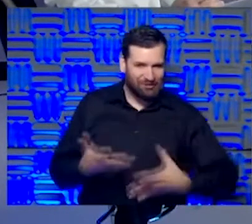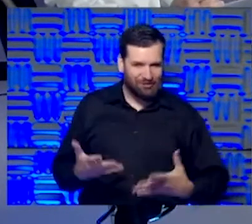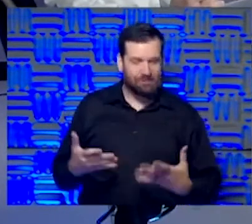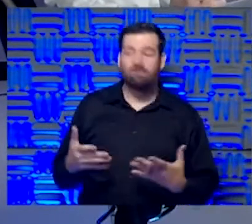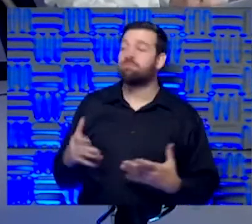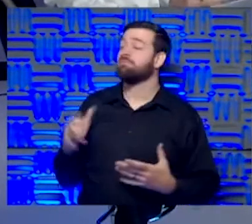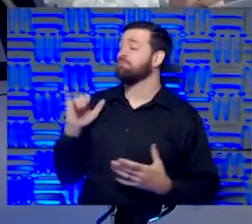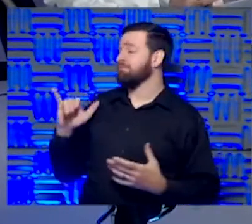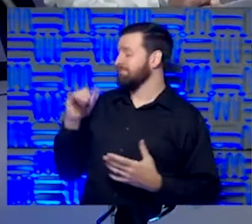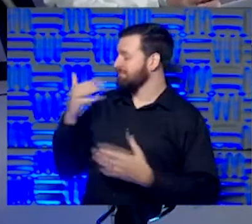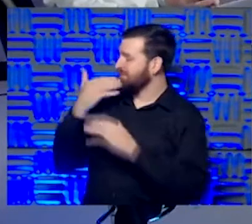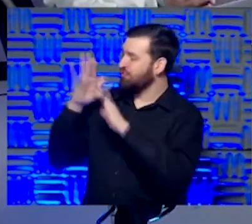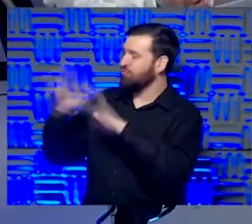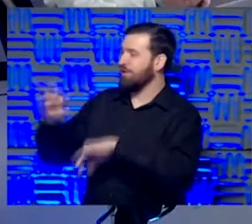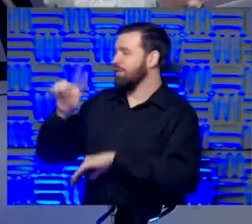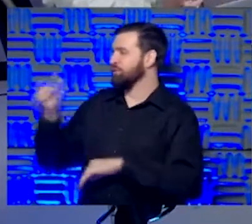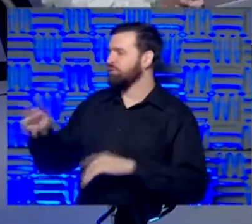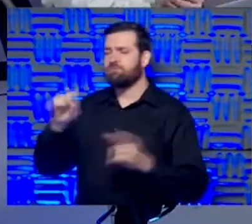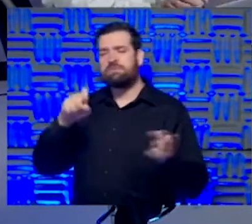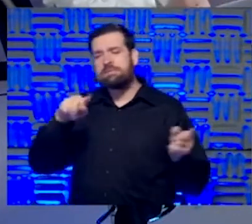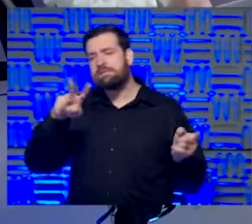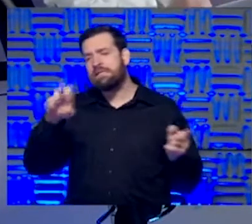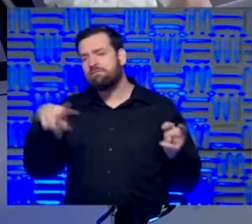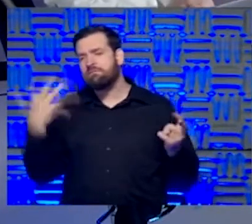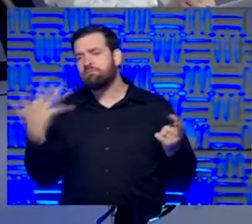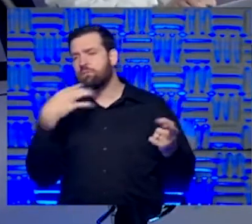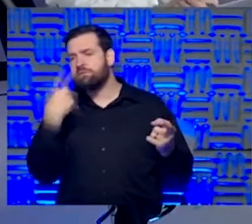you screen for a babysitter? Steve, what would you tell people?